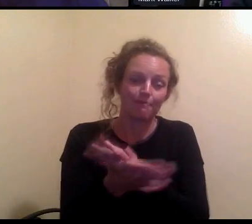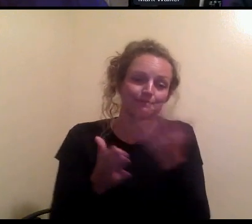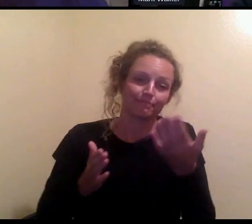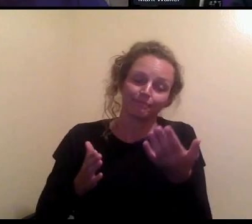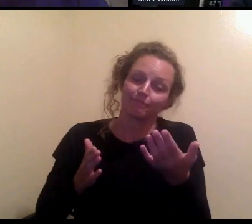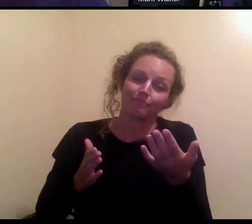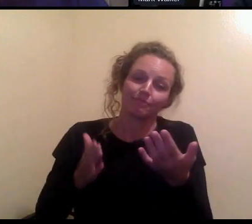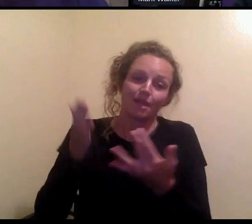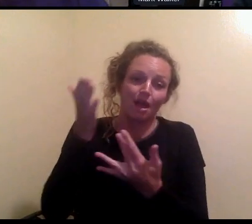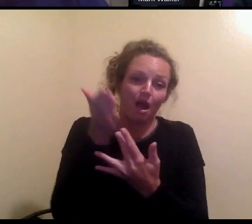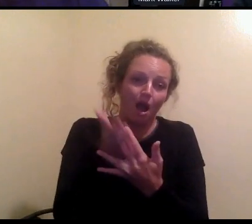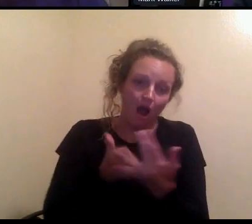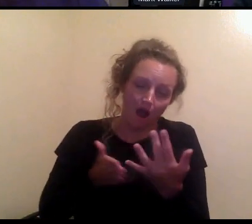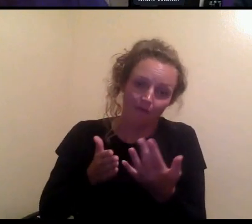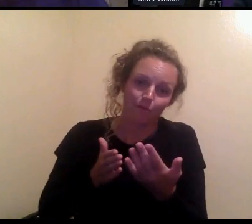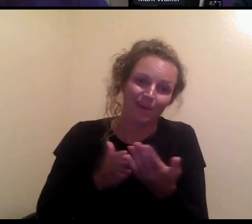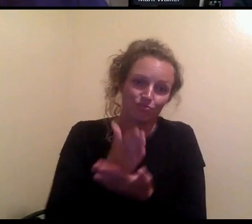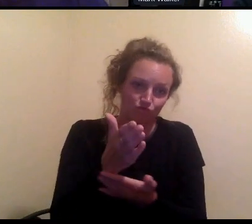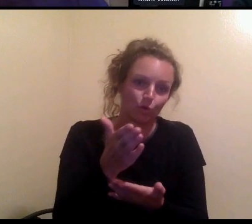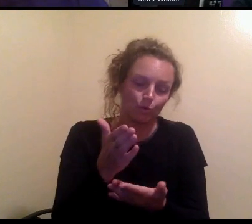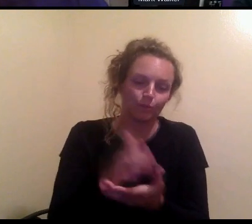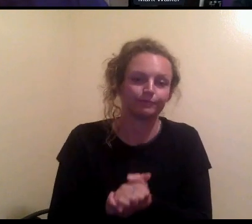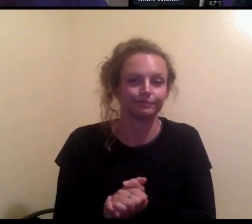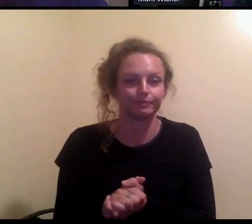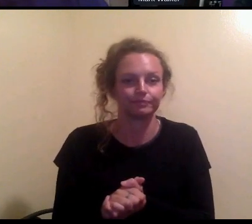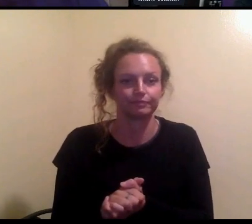of accessibility comes down to